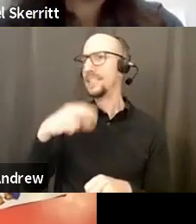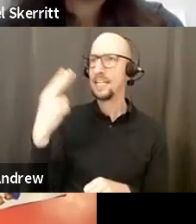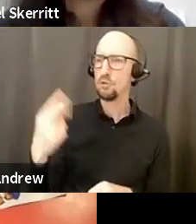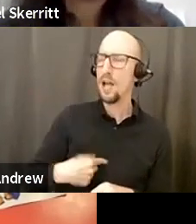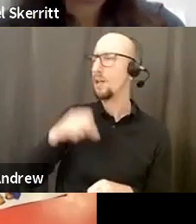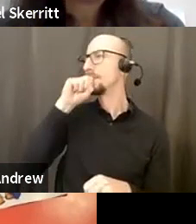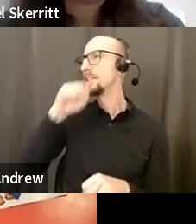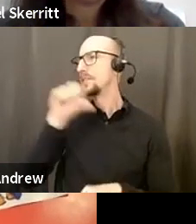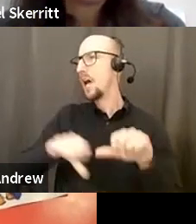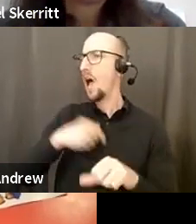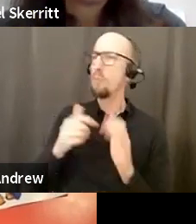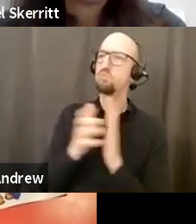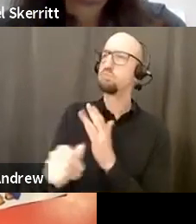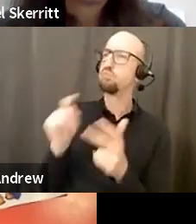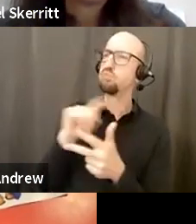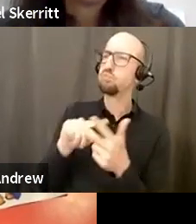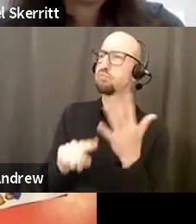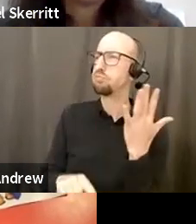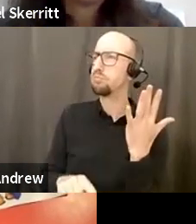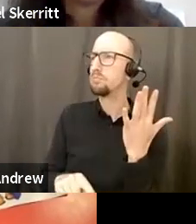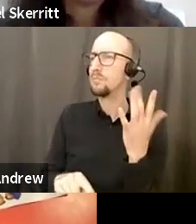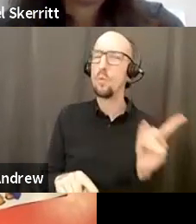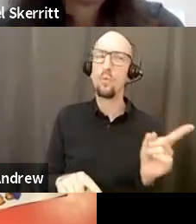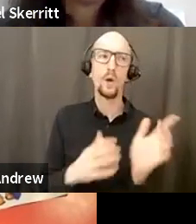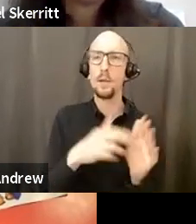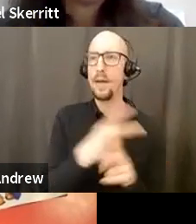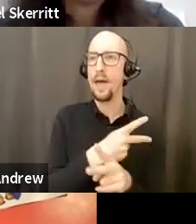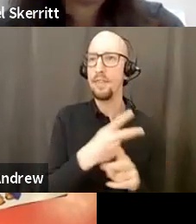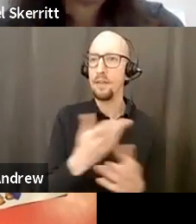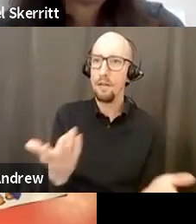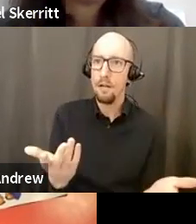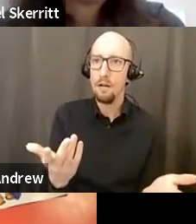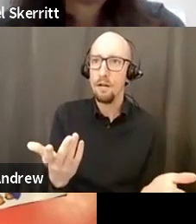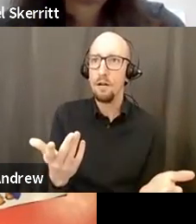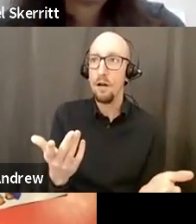then potentially be accepted into an exam school. And that's my focus area to work on.